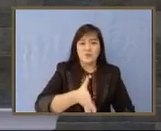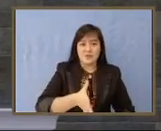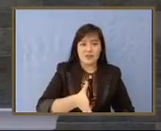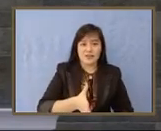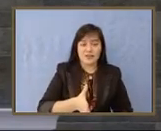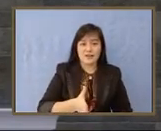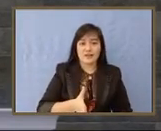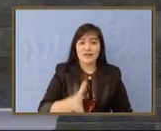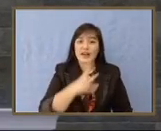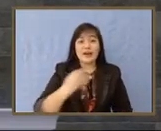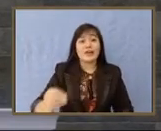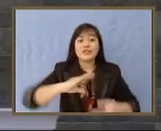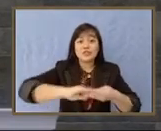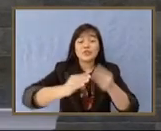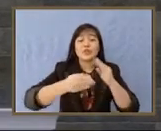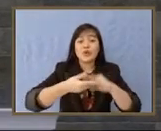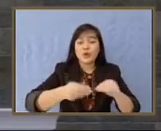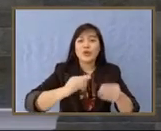like I said,